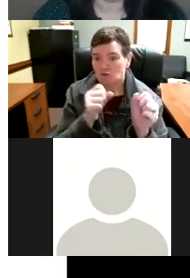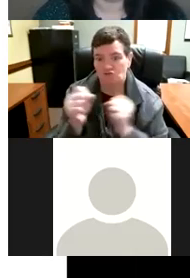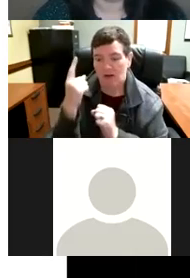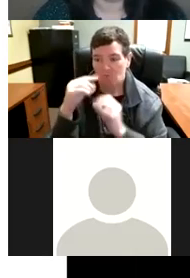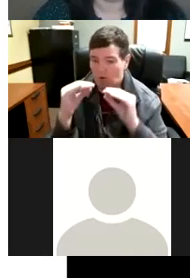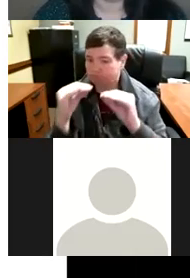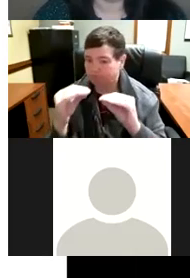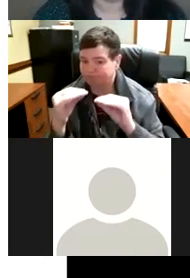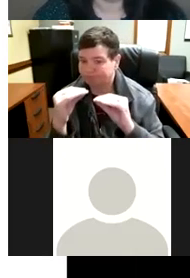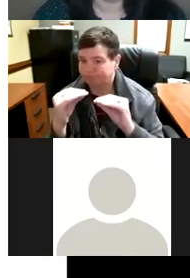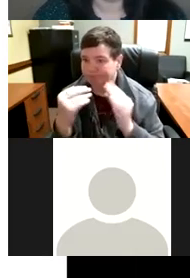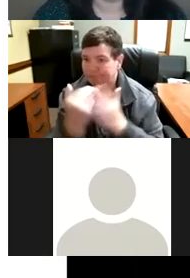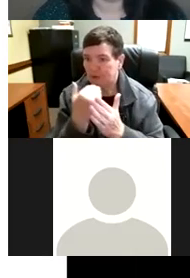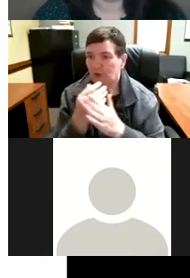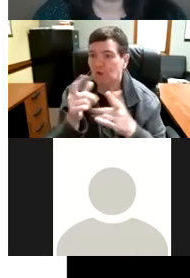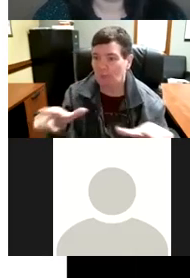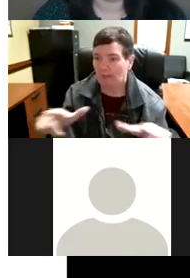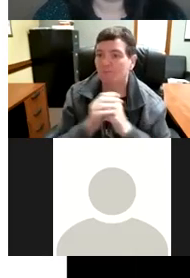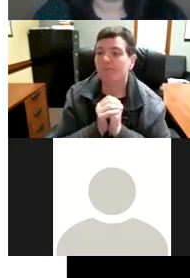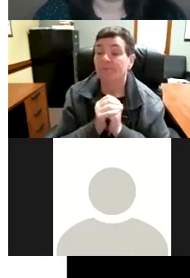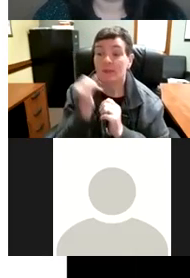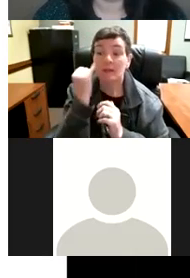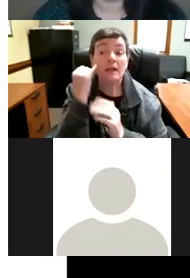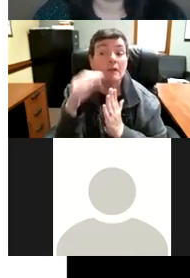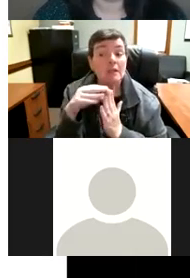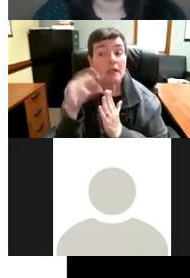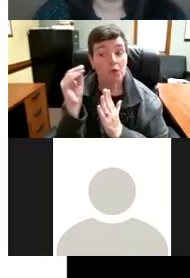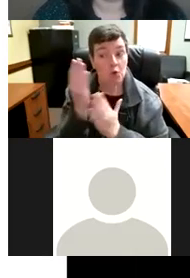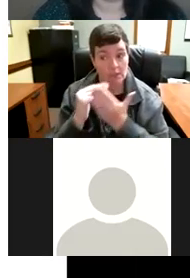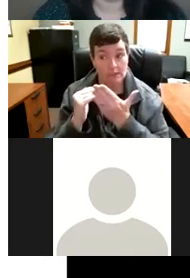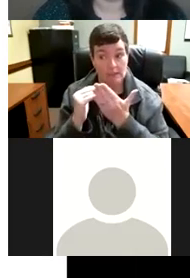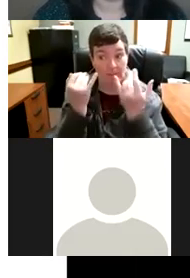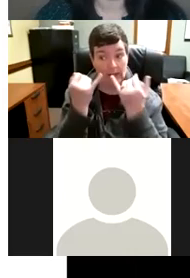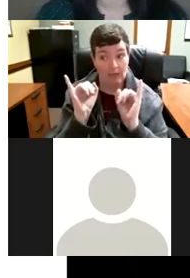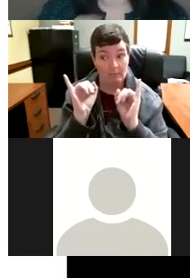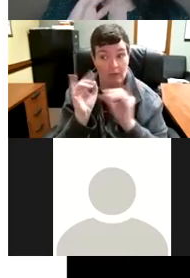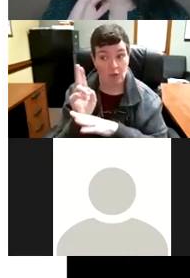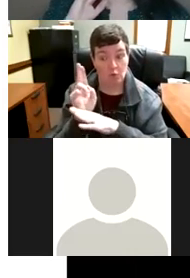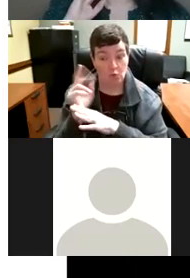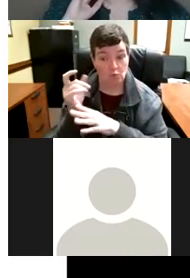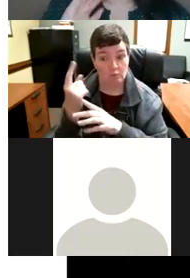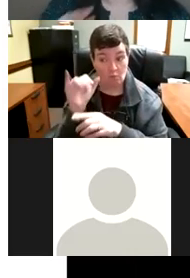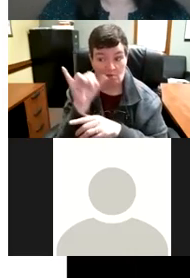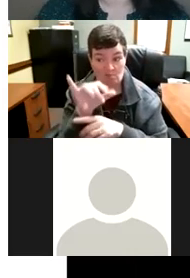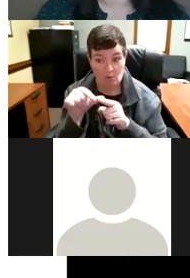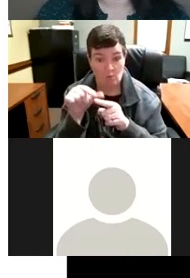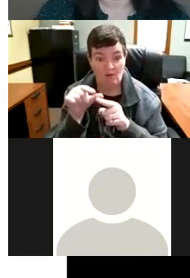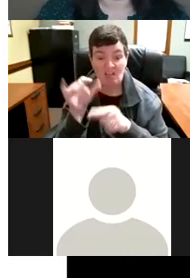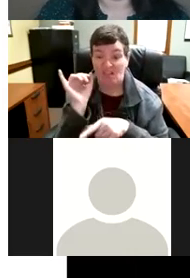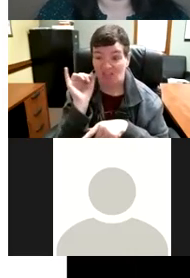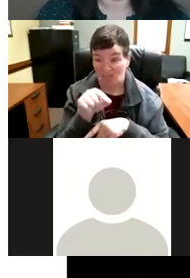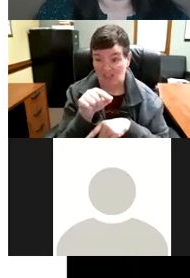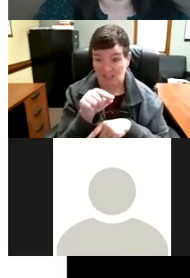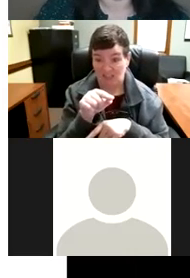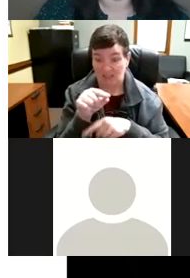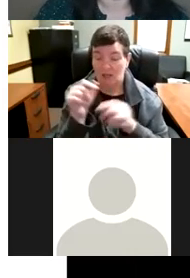for you to try. If your learner has developed some independent use of these words, the use of this